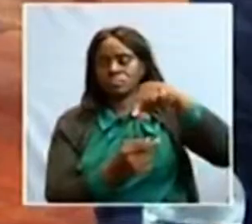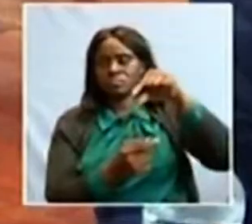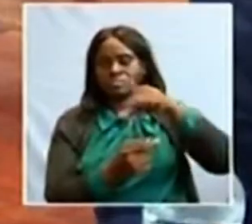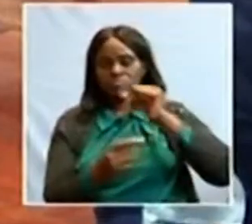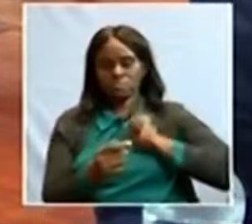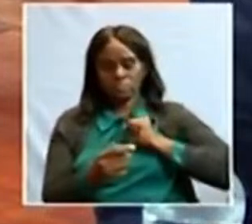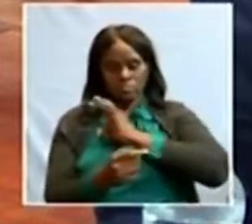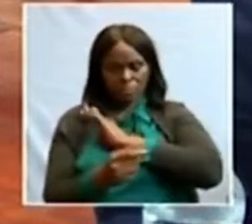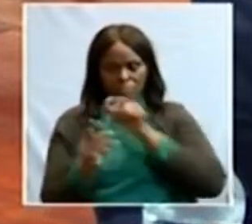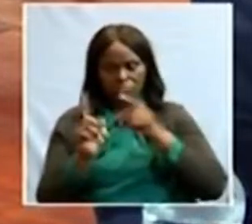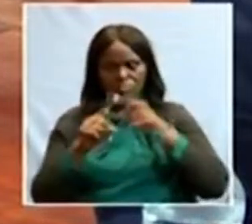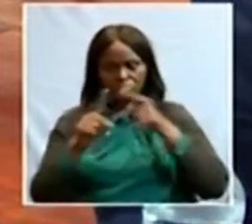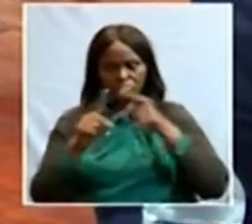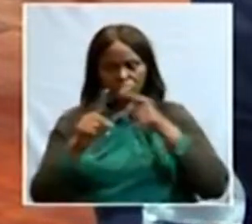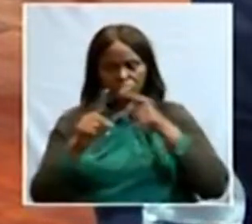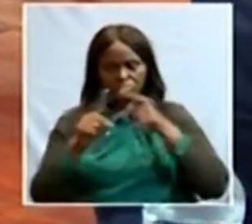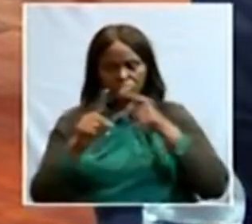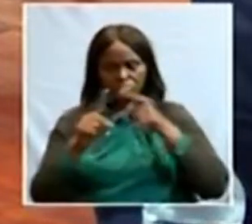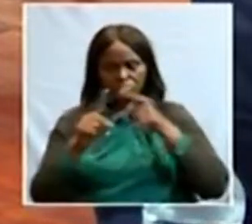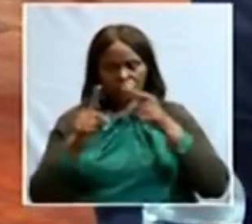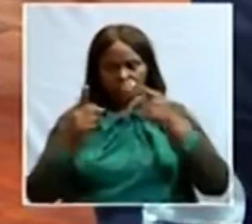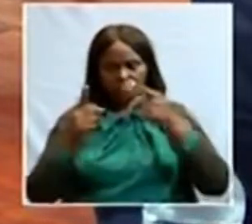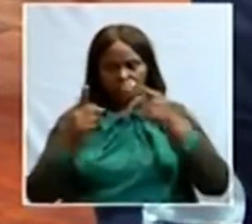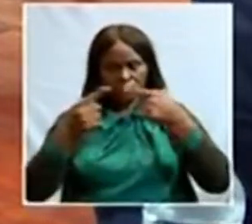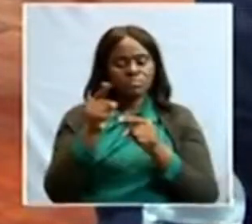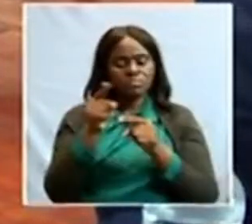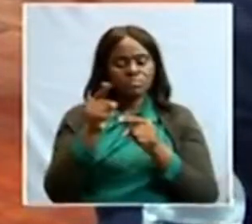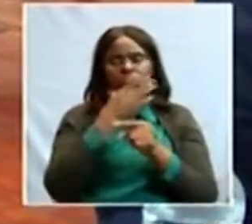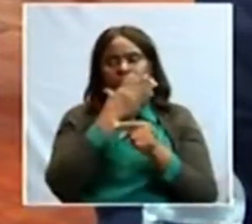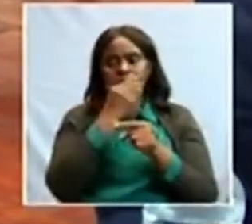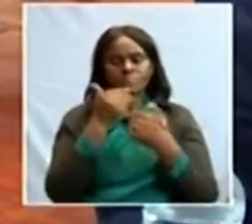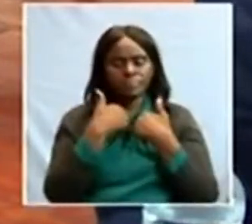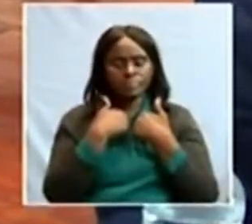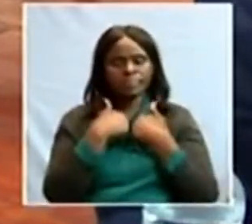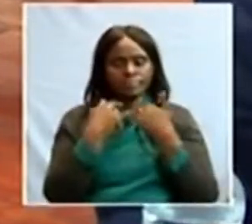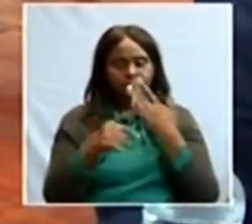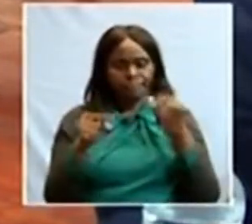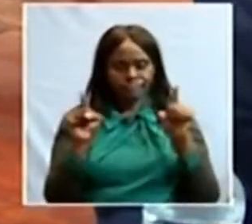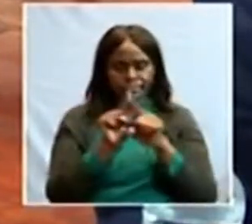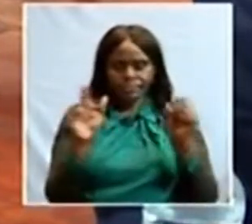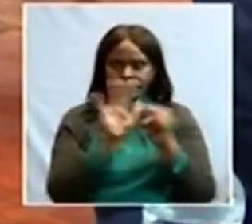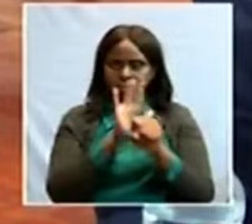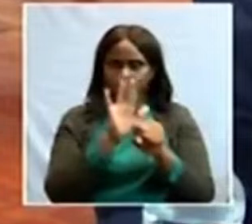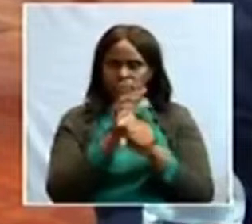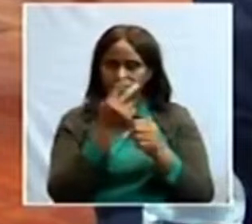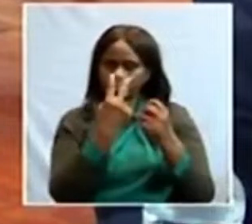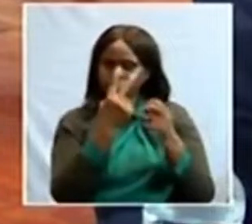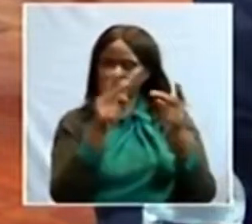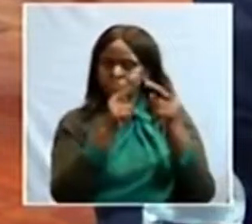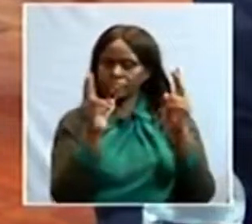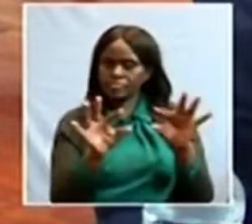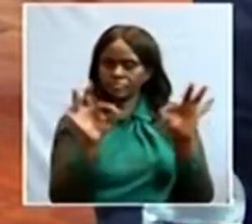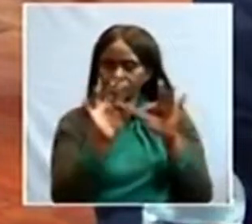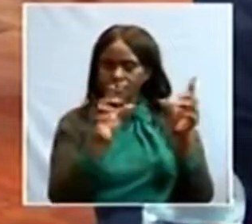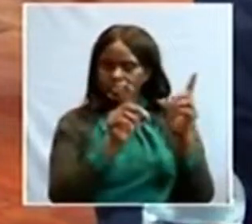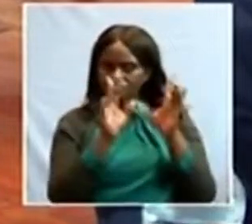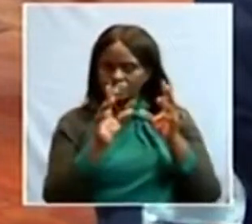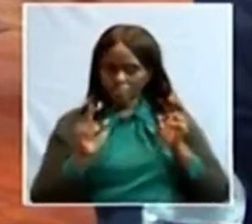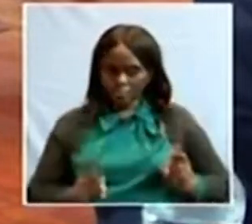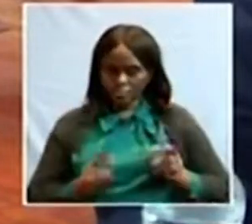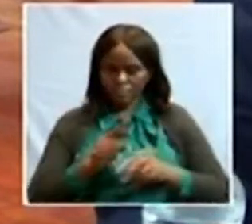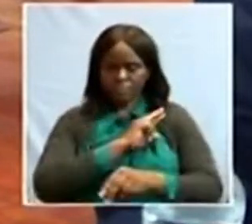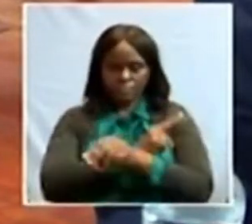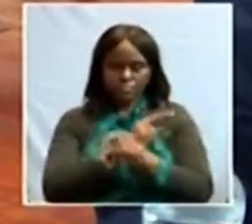staff returns to the local government service. The Commission has filled up 2 key positions of the Director of Human